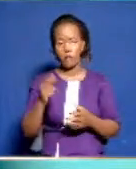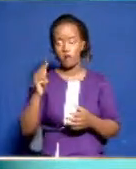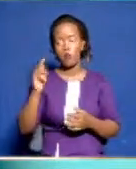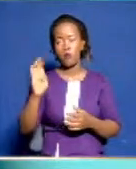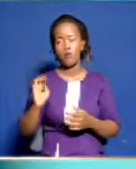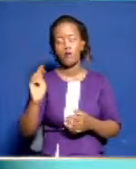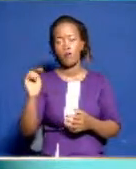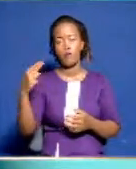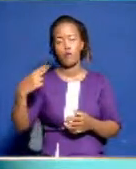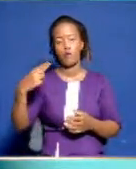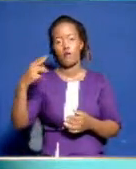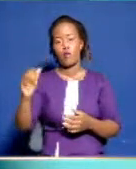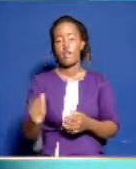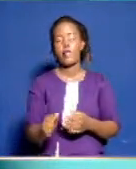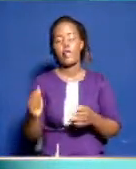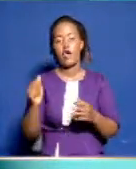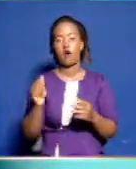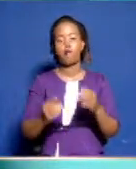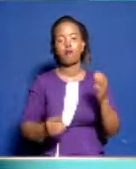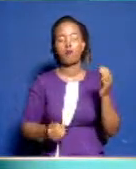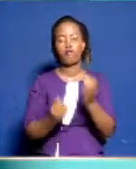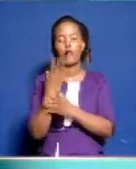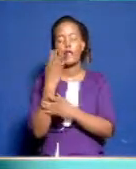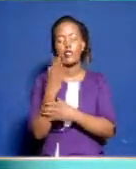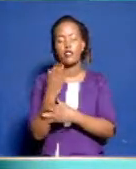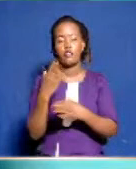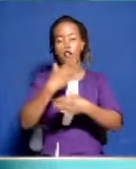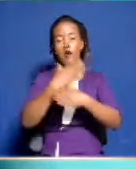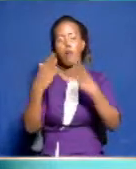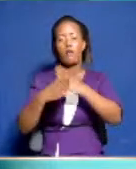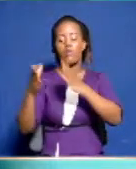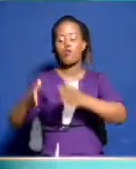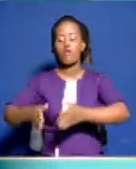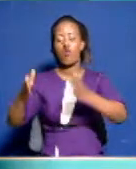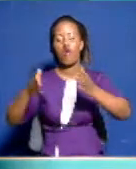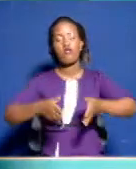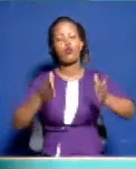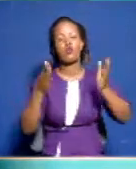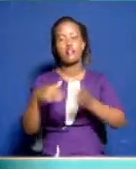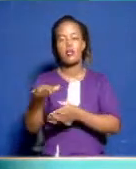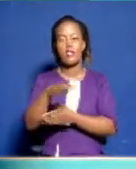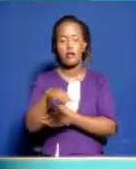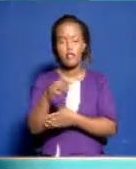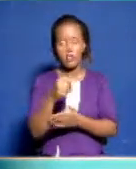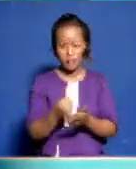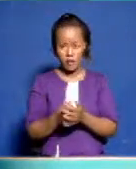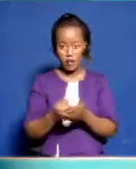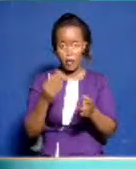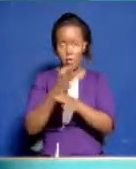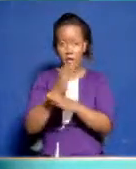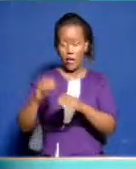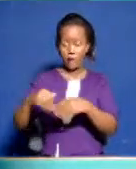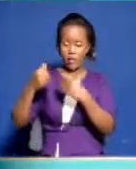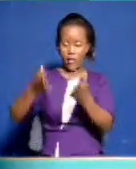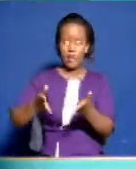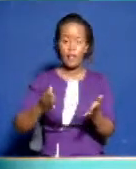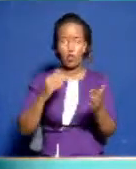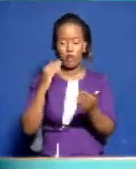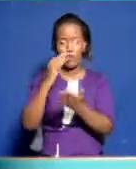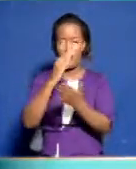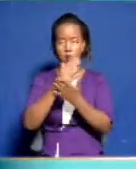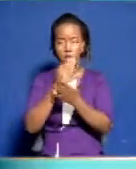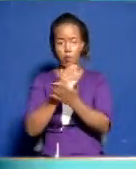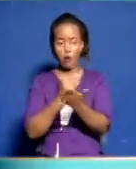Roads Authority commenced construction of tarmac roads in the area. Speaking during the handing over exercise, all Jororok Member